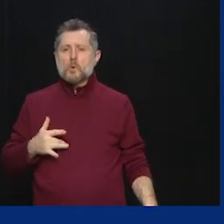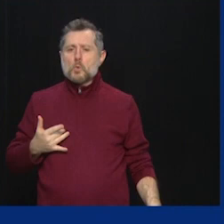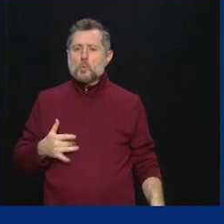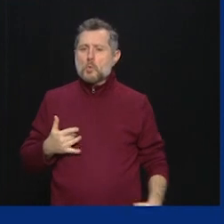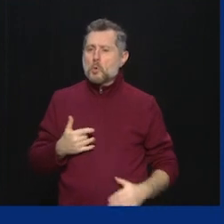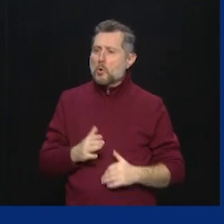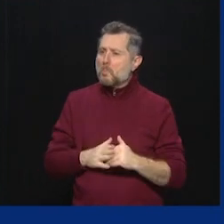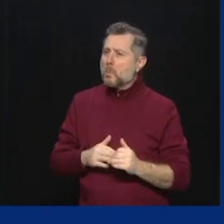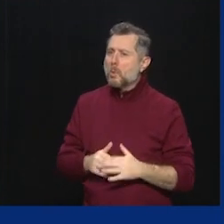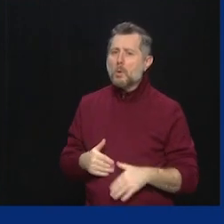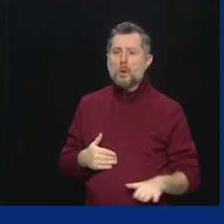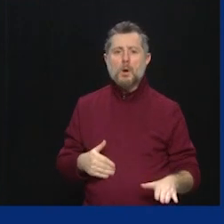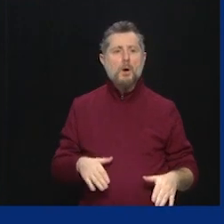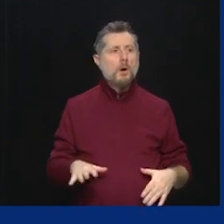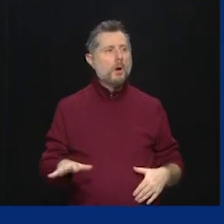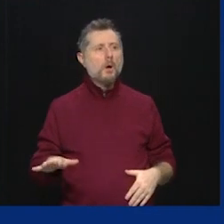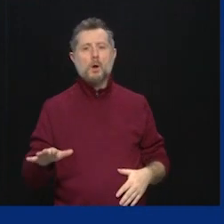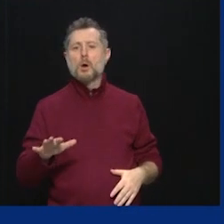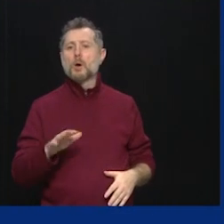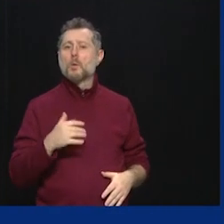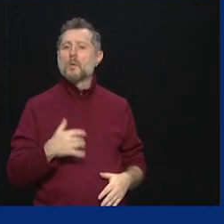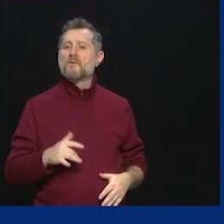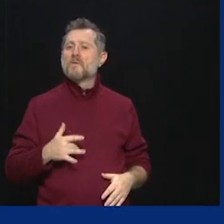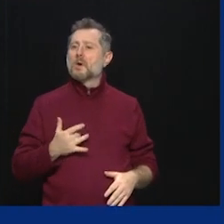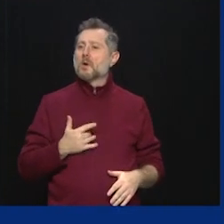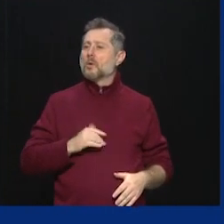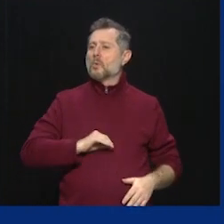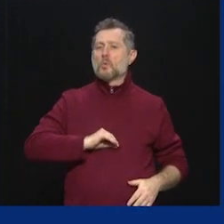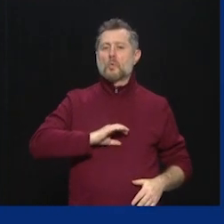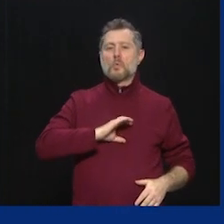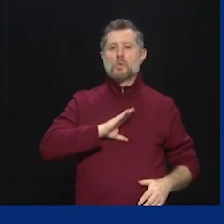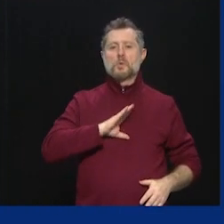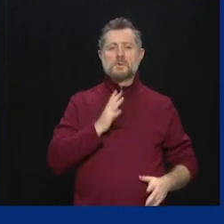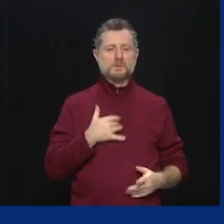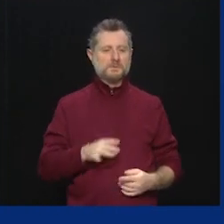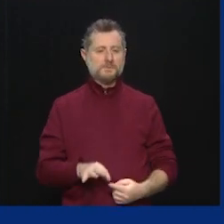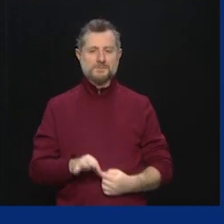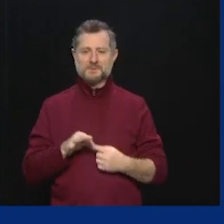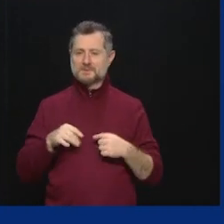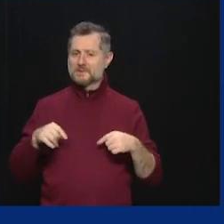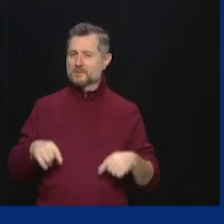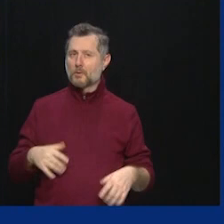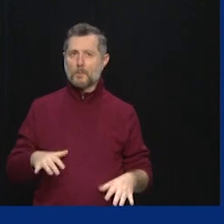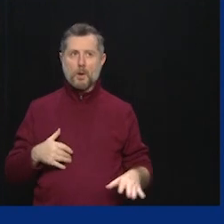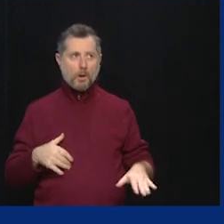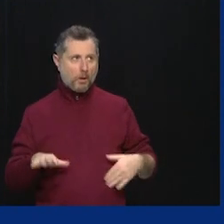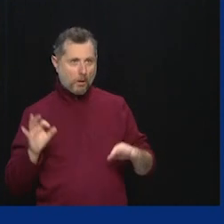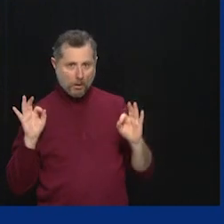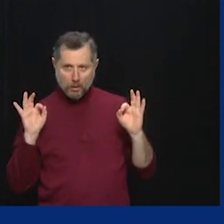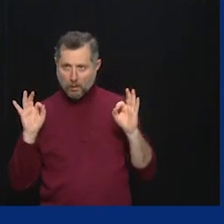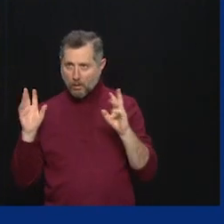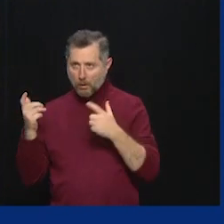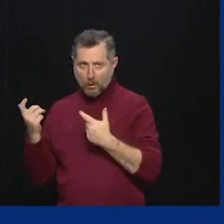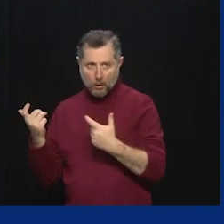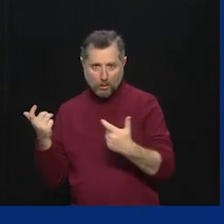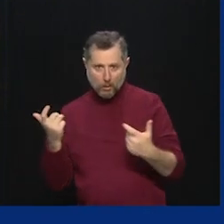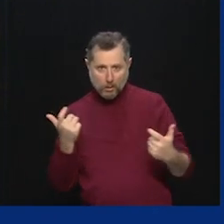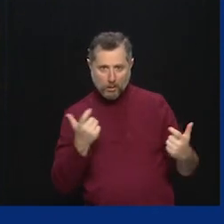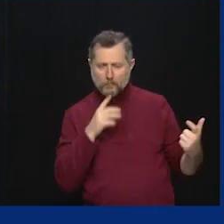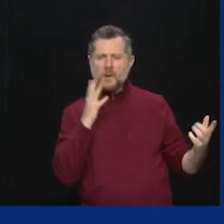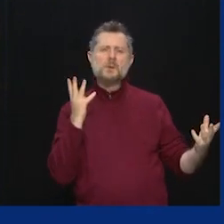it'll make you feel special to be here because nothing was left to chance. This is a